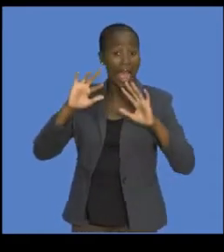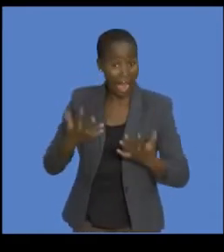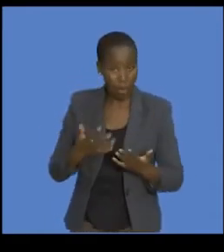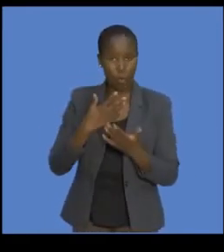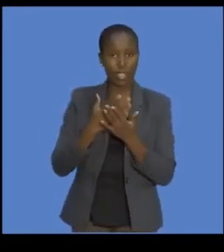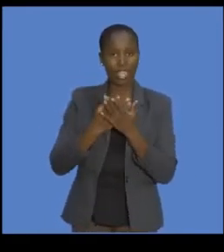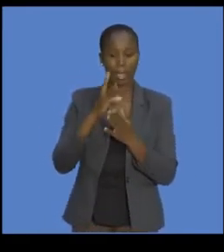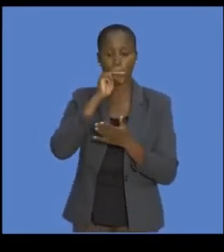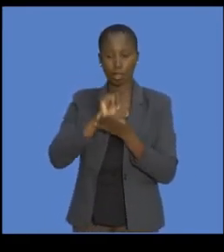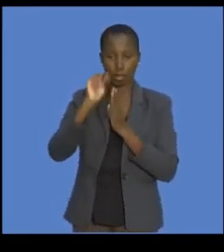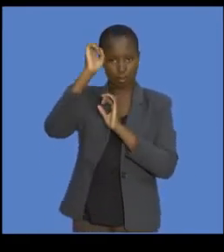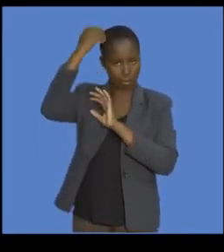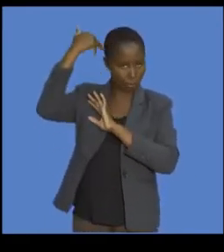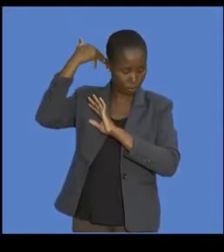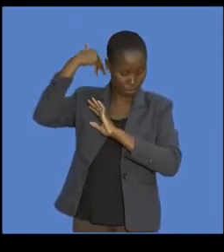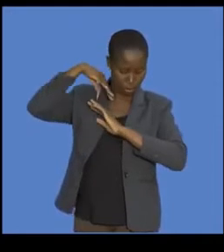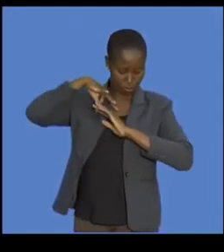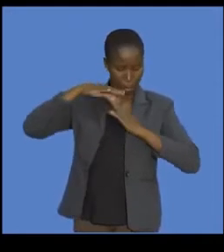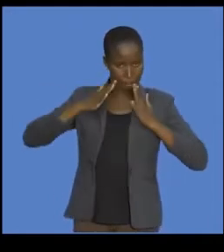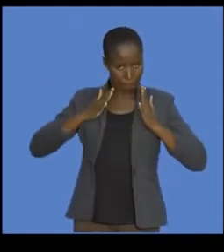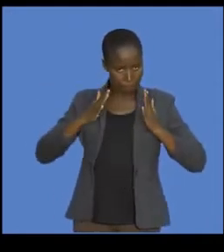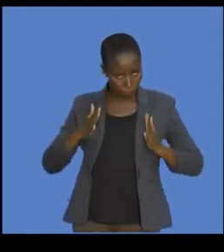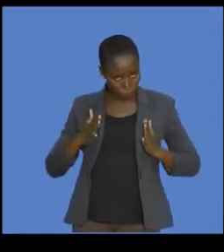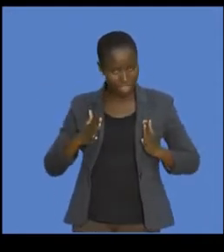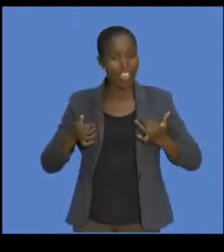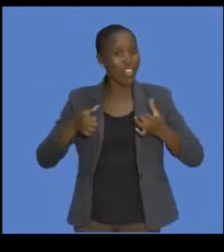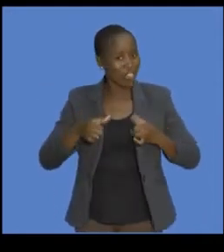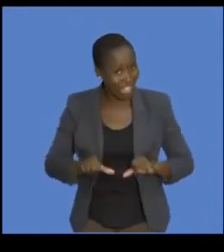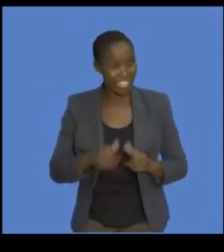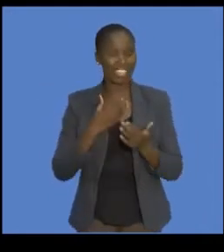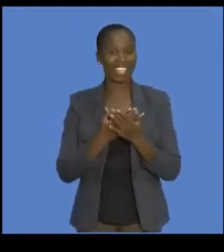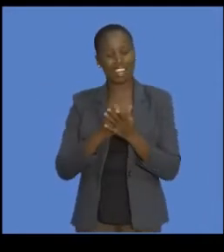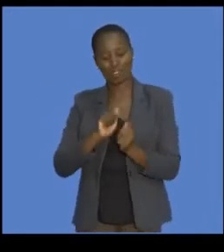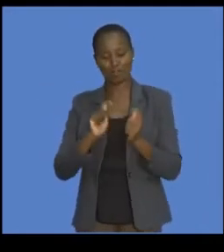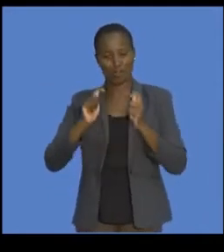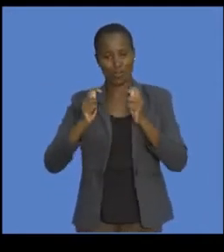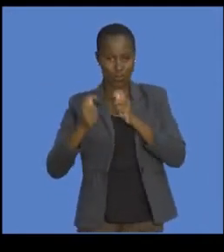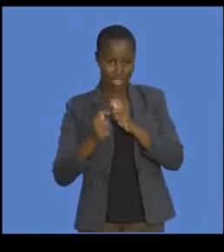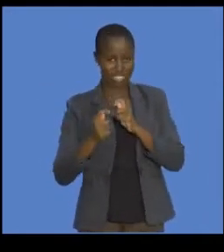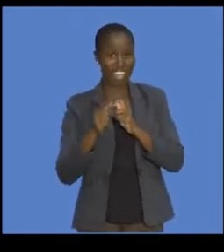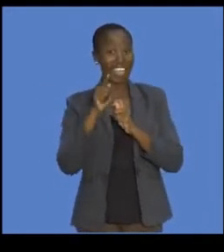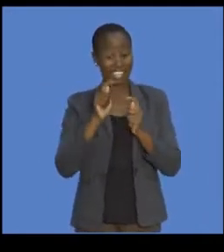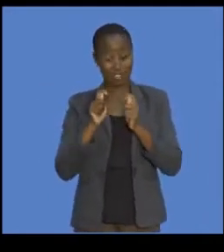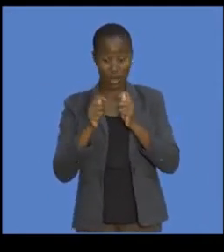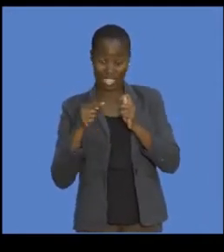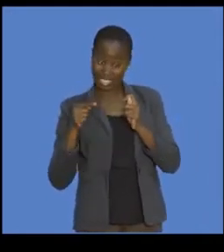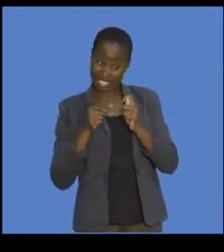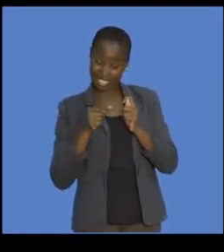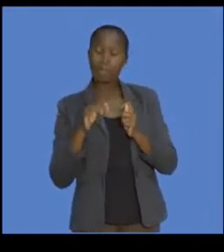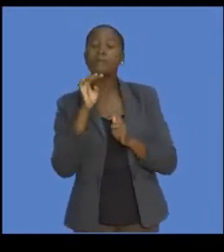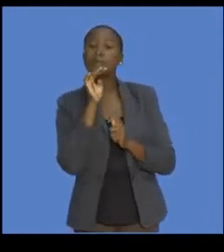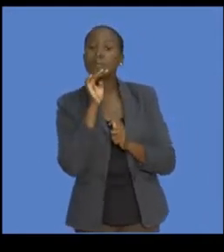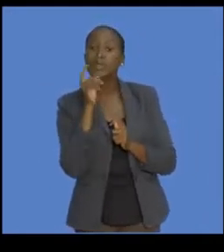the effector organ, thereby bringing about a change. And that change establishes what we call